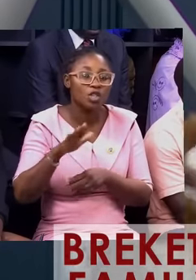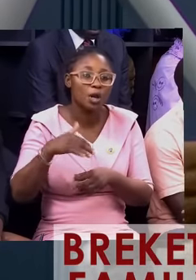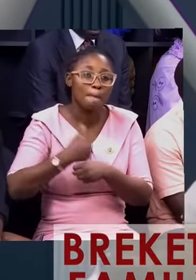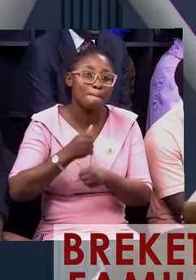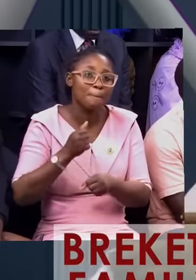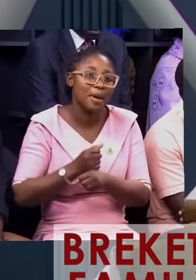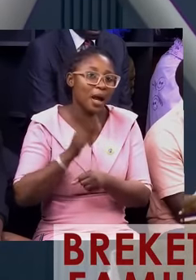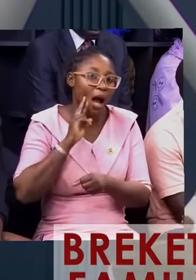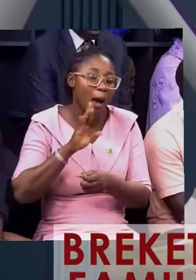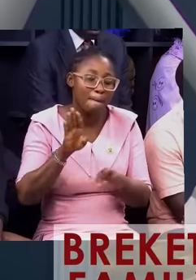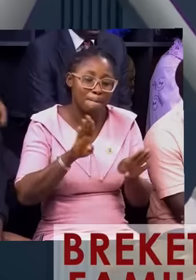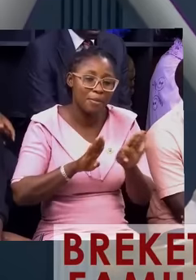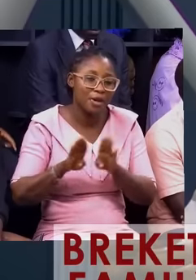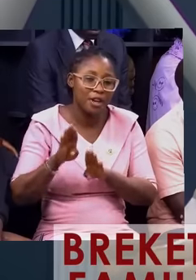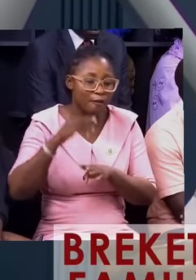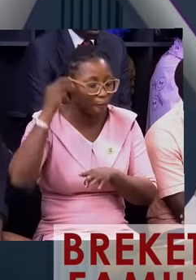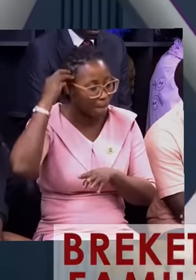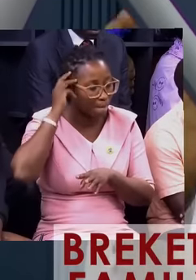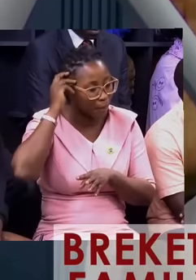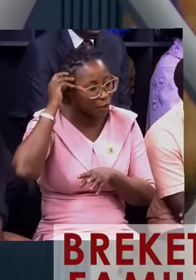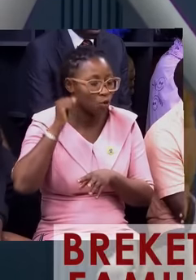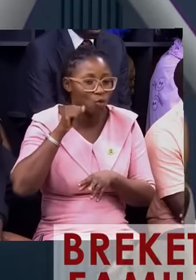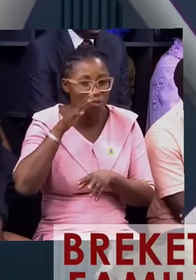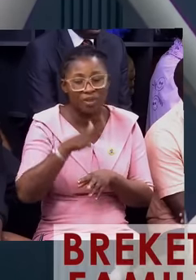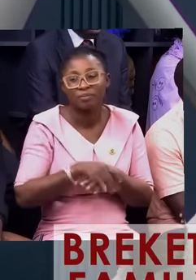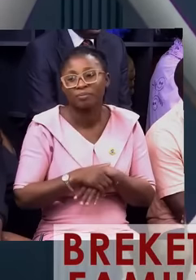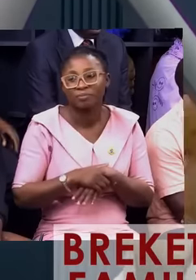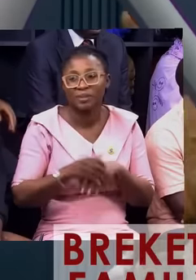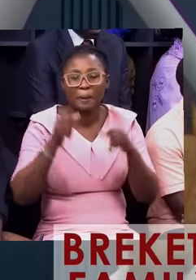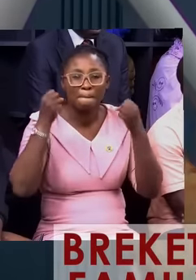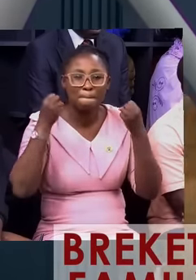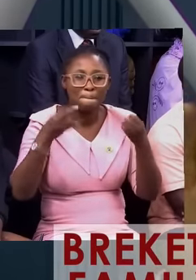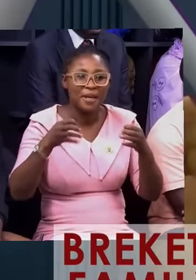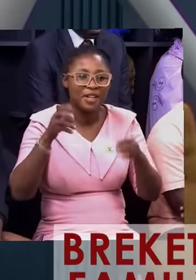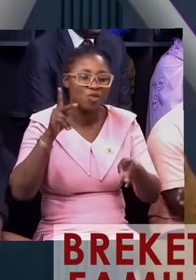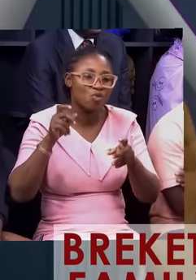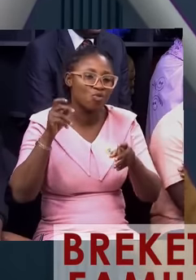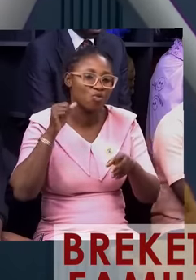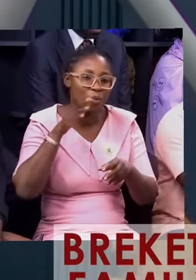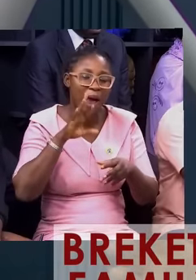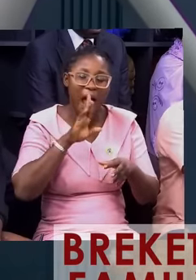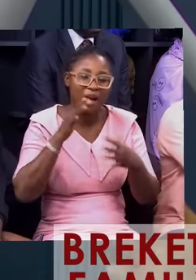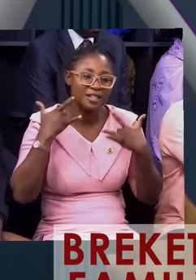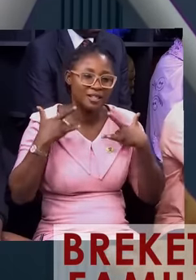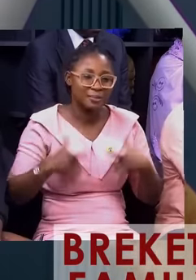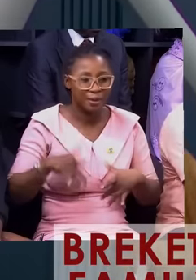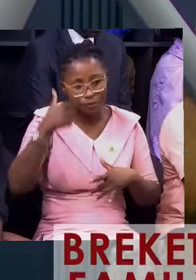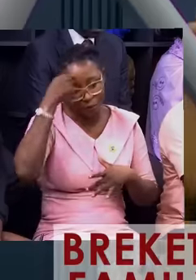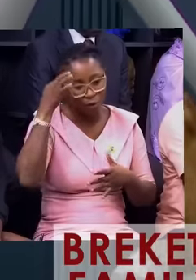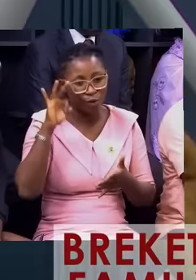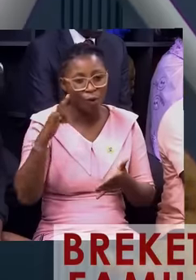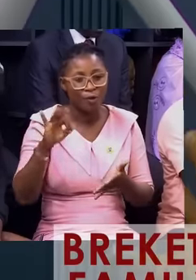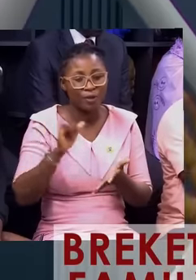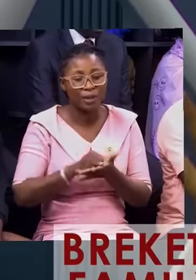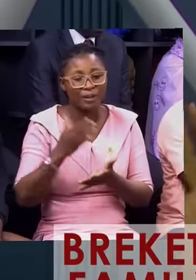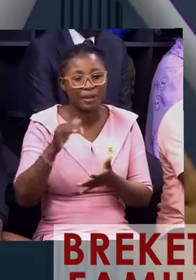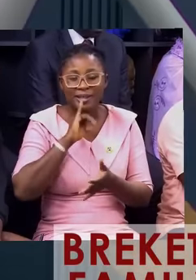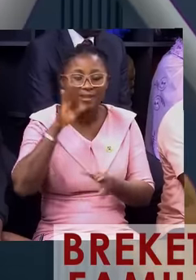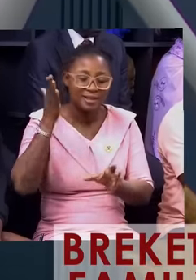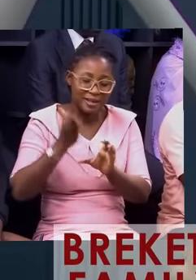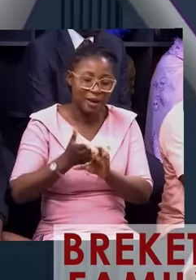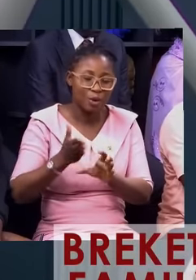make her they behave like mad woman many women are depressed because of that thing it's a psychological